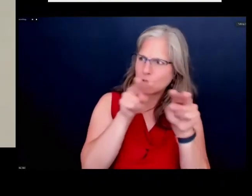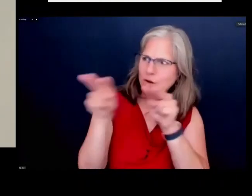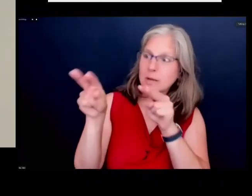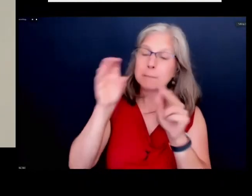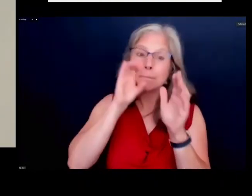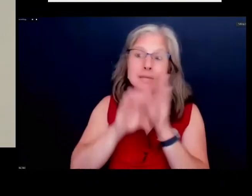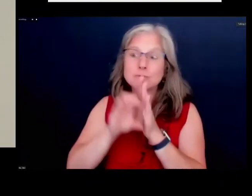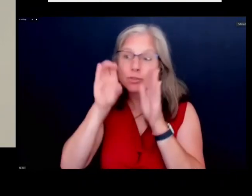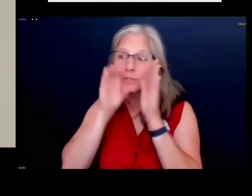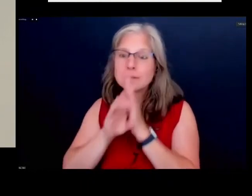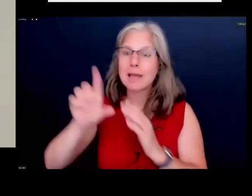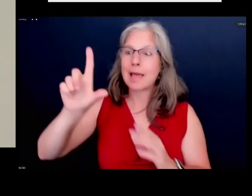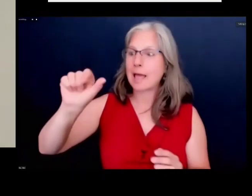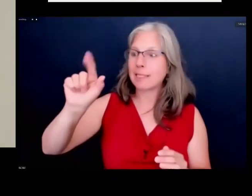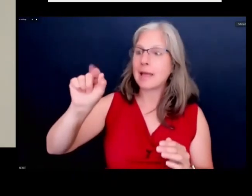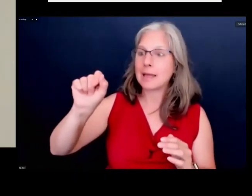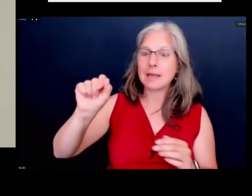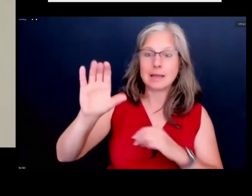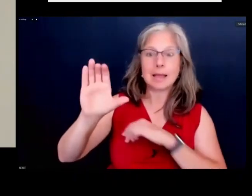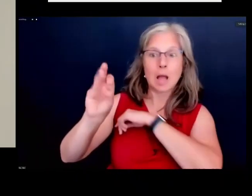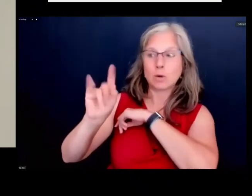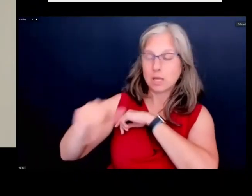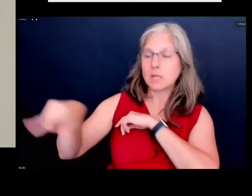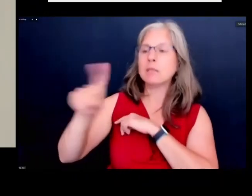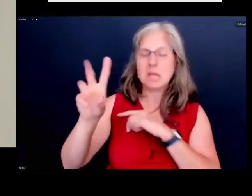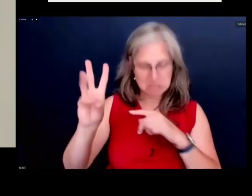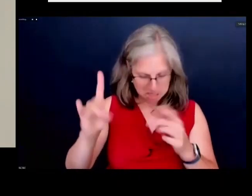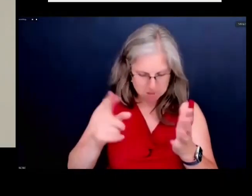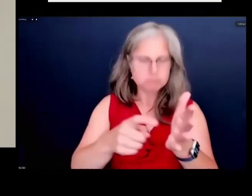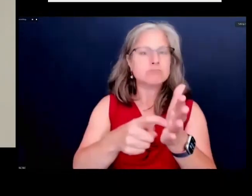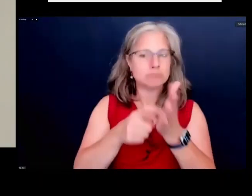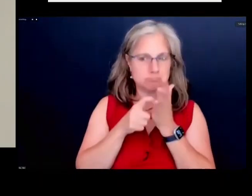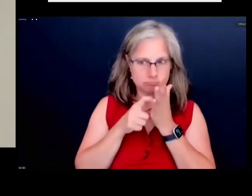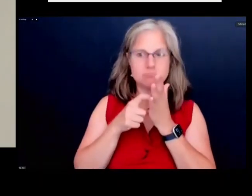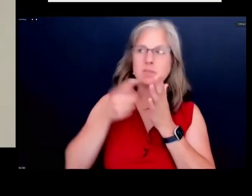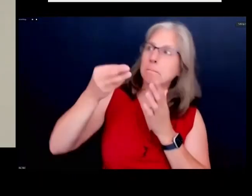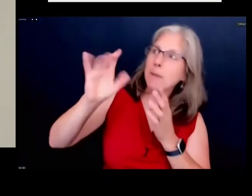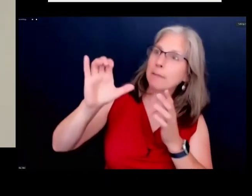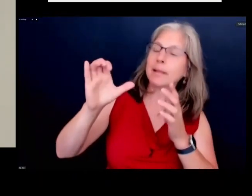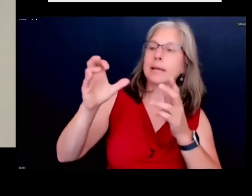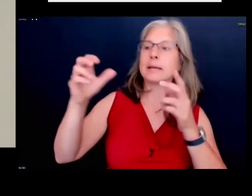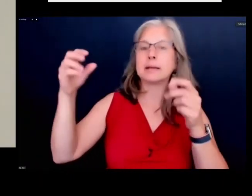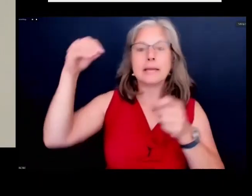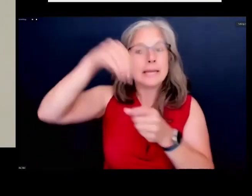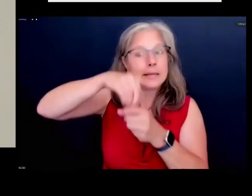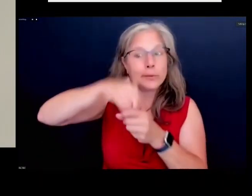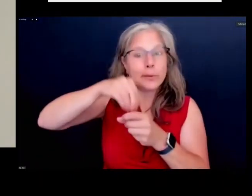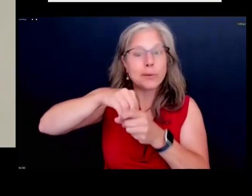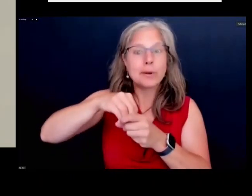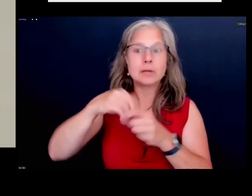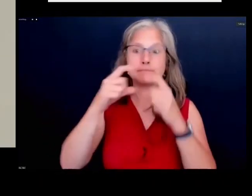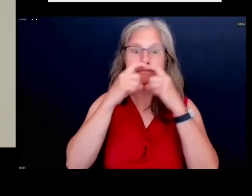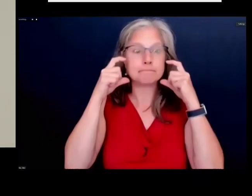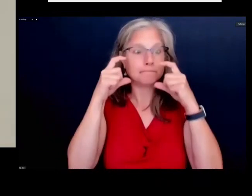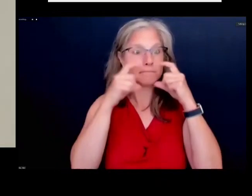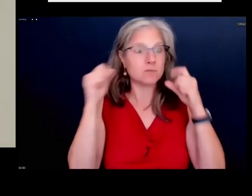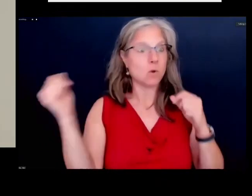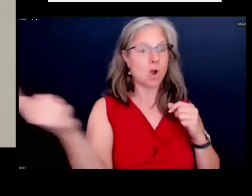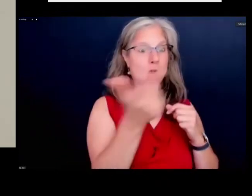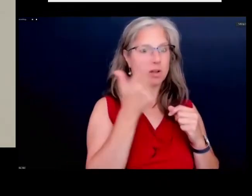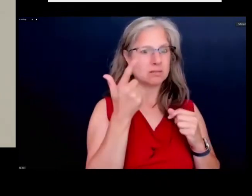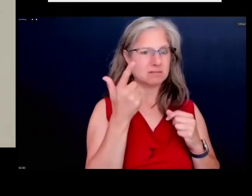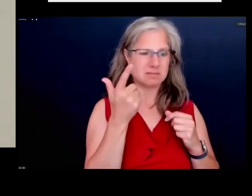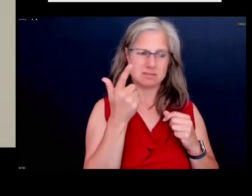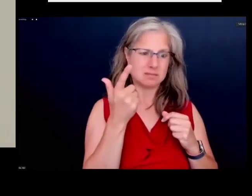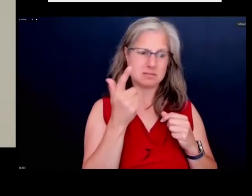look at pictures from Los Angeles where they did mandate in public indoor settings, mask wearing for